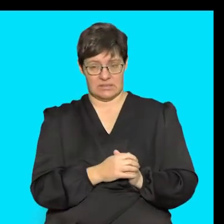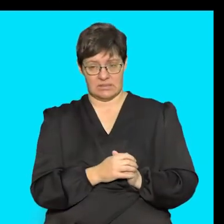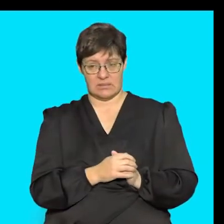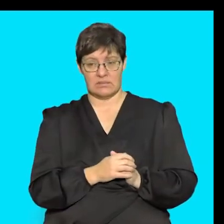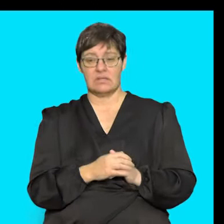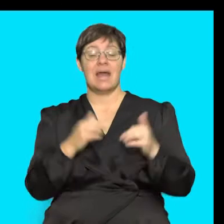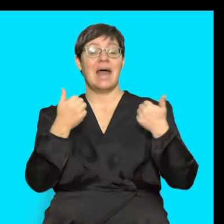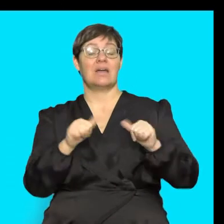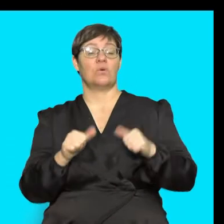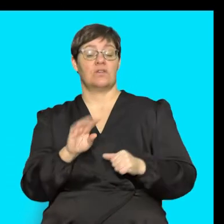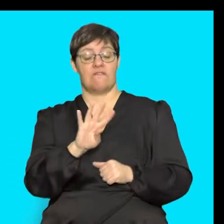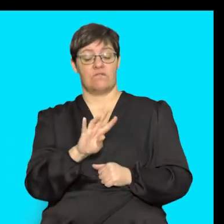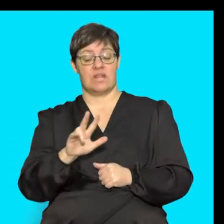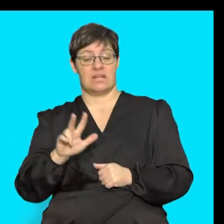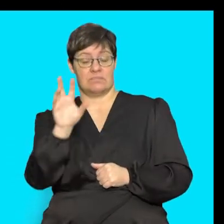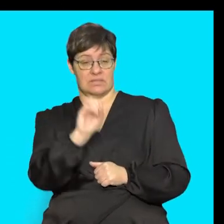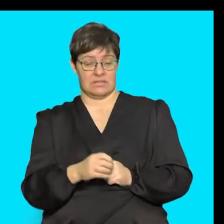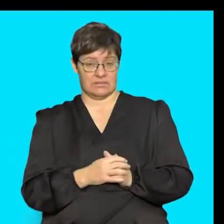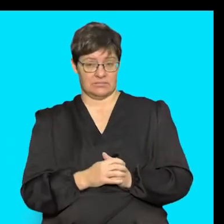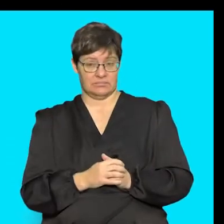52%. Accounting marks,